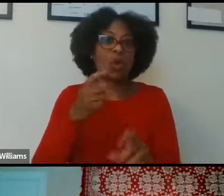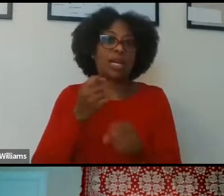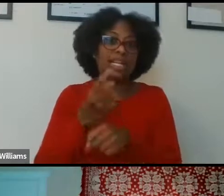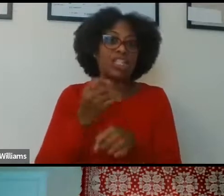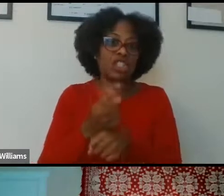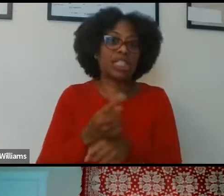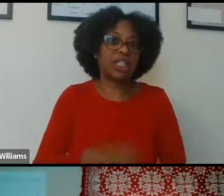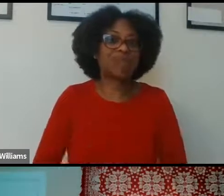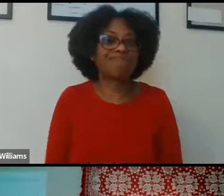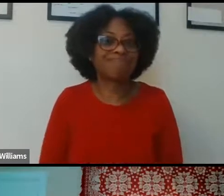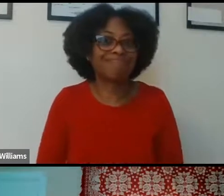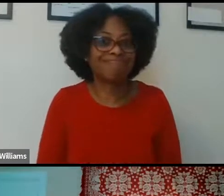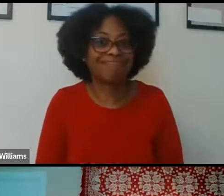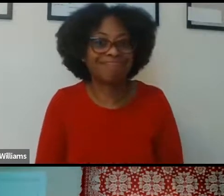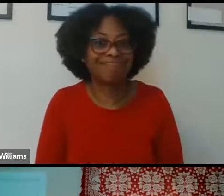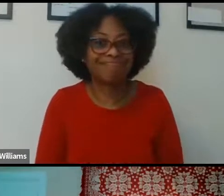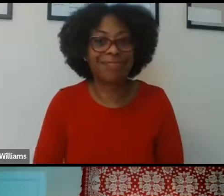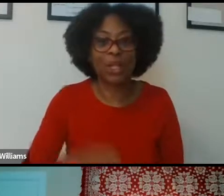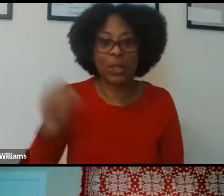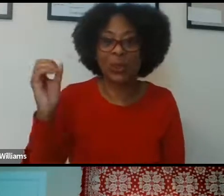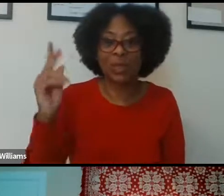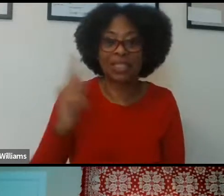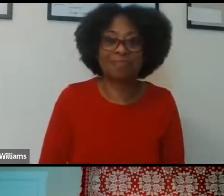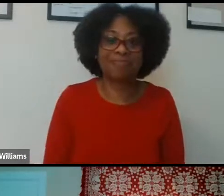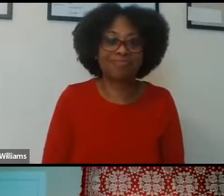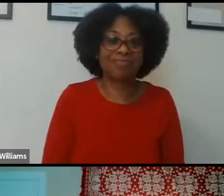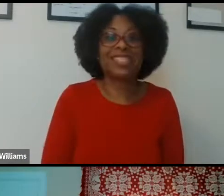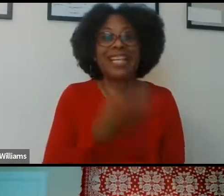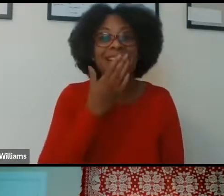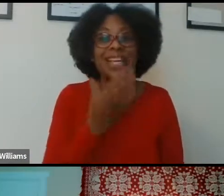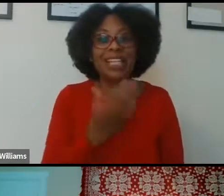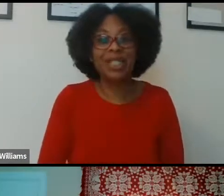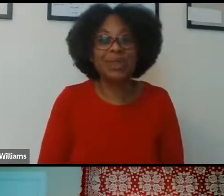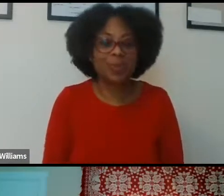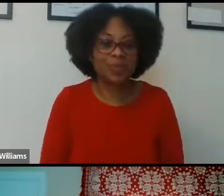take. Okay. Thank you.